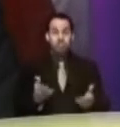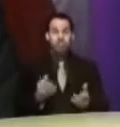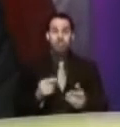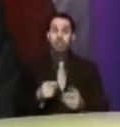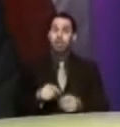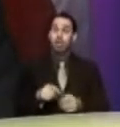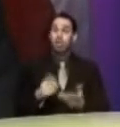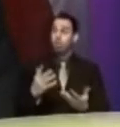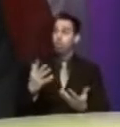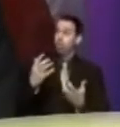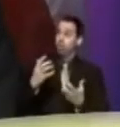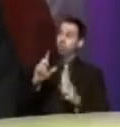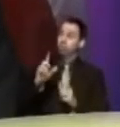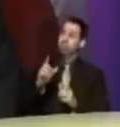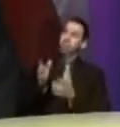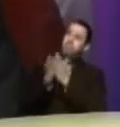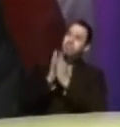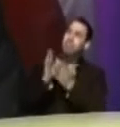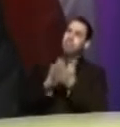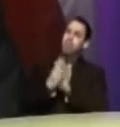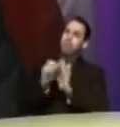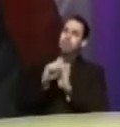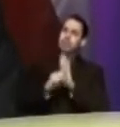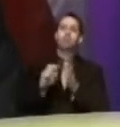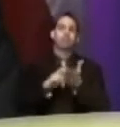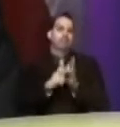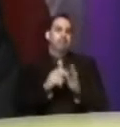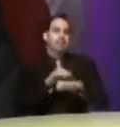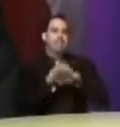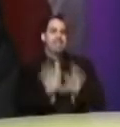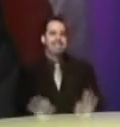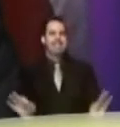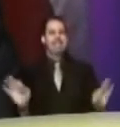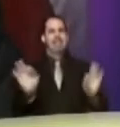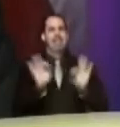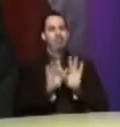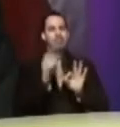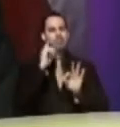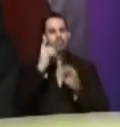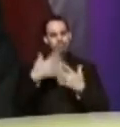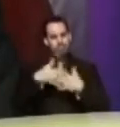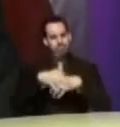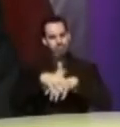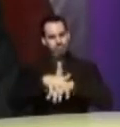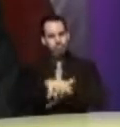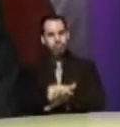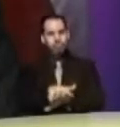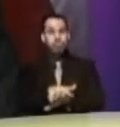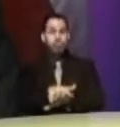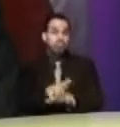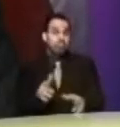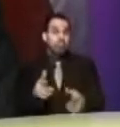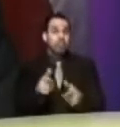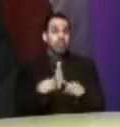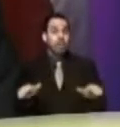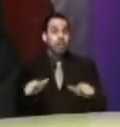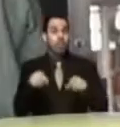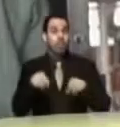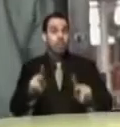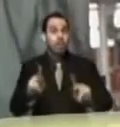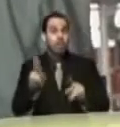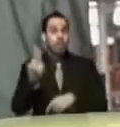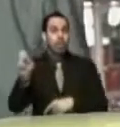asking to become a state, then English is vitally important to be integrated, and it is the language of opportunity of the United